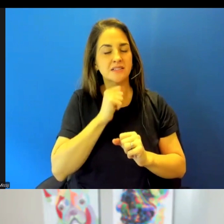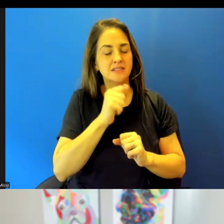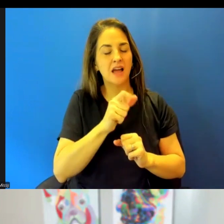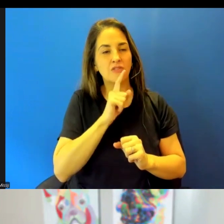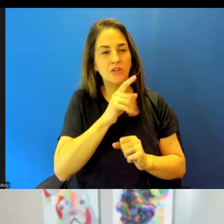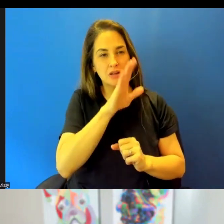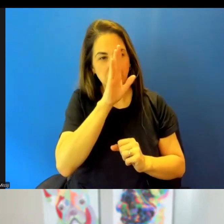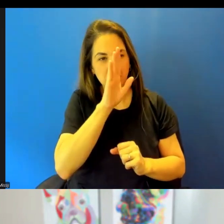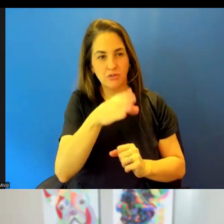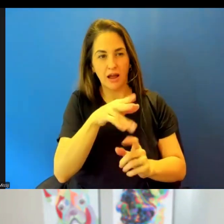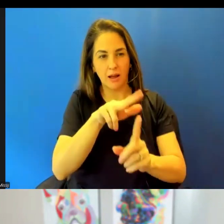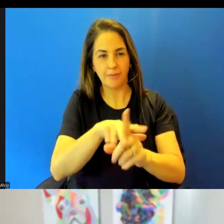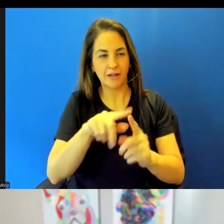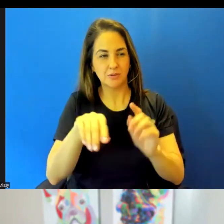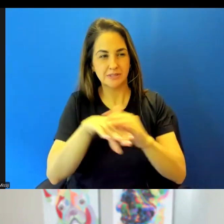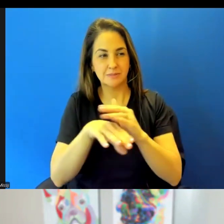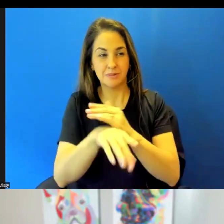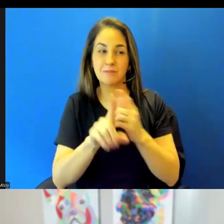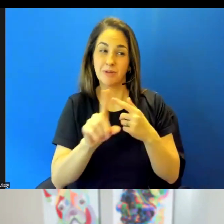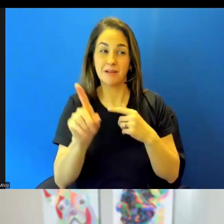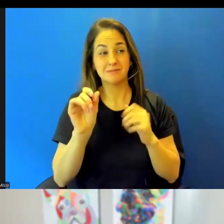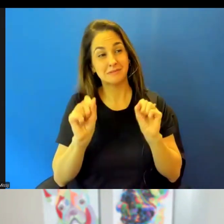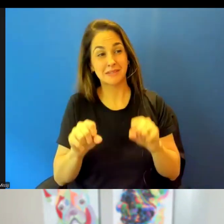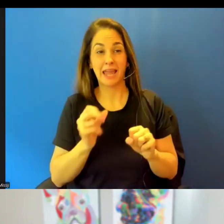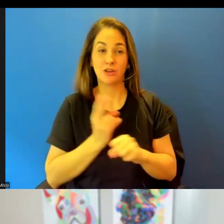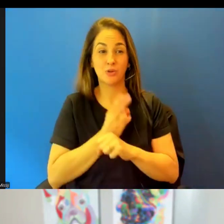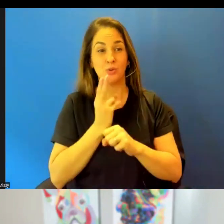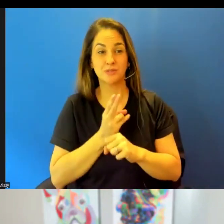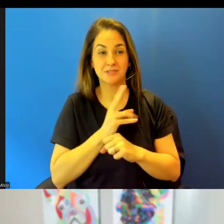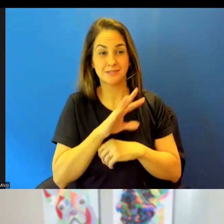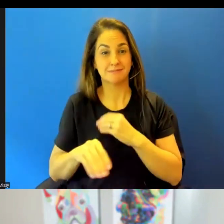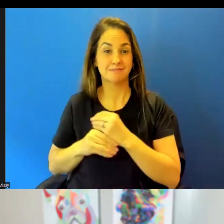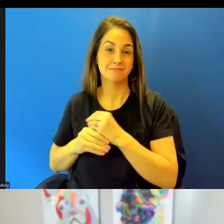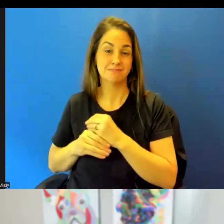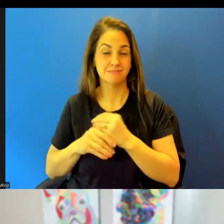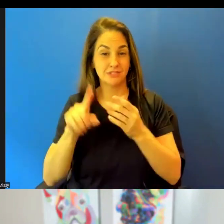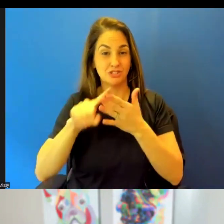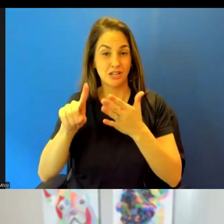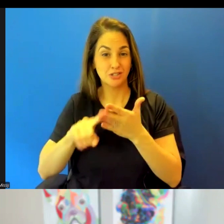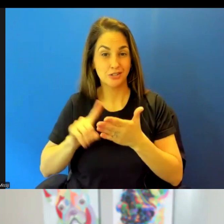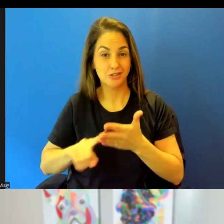but it's a something you can kind of add accessibility onto those checks.